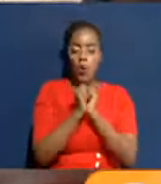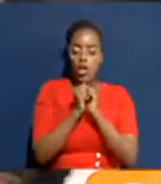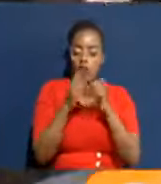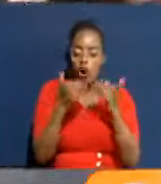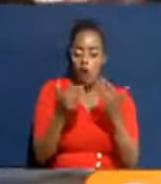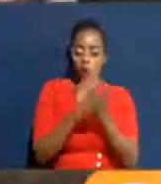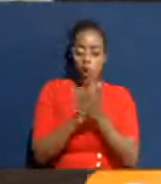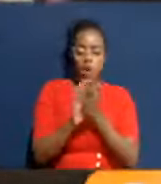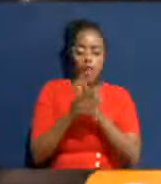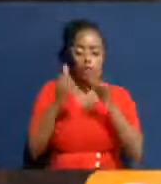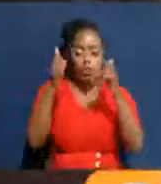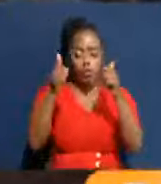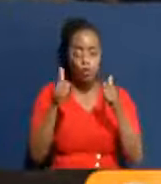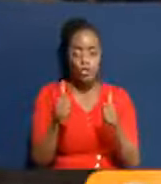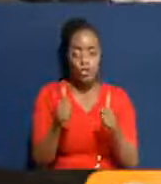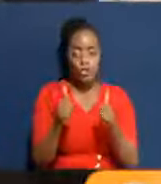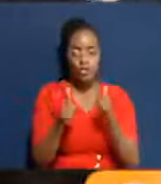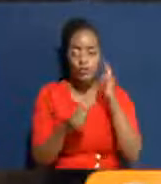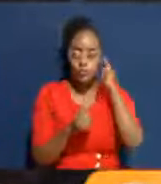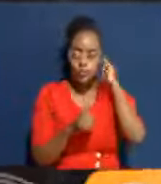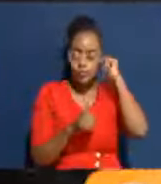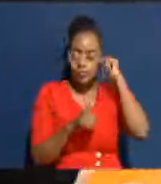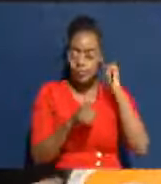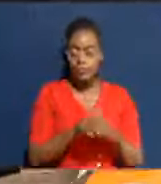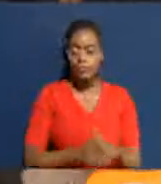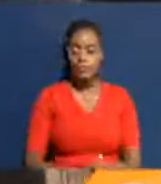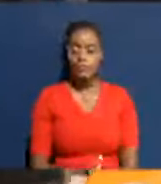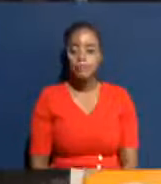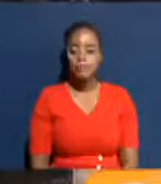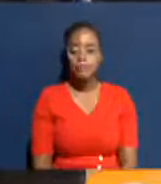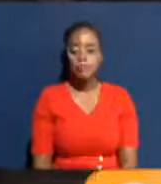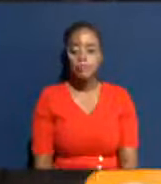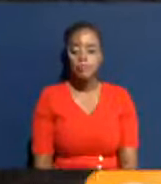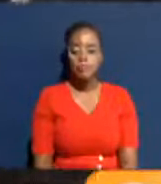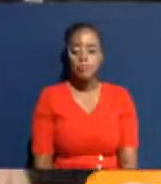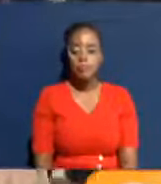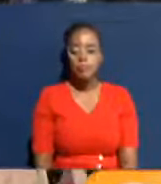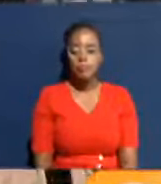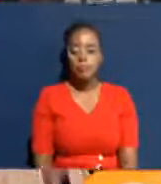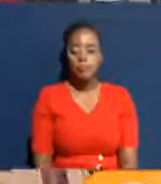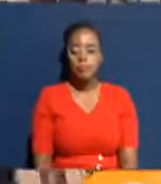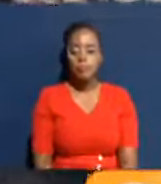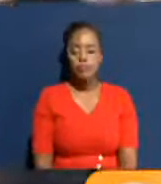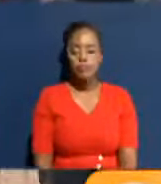notice. Ayub Abdikadir, Citizen TV.